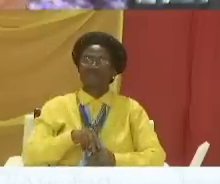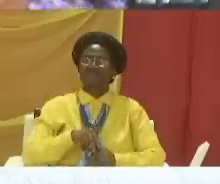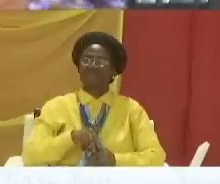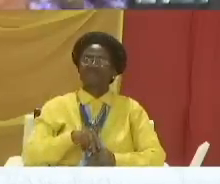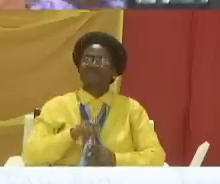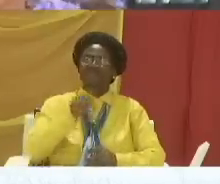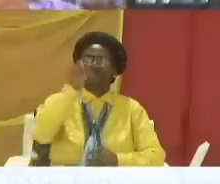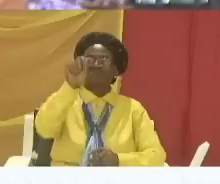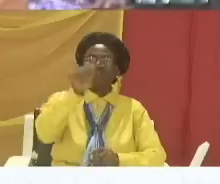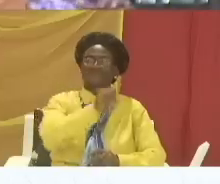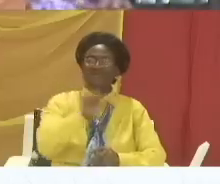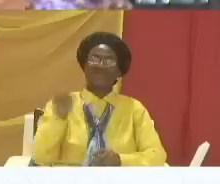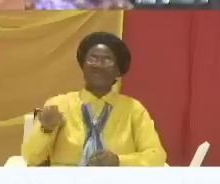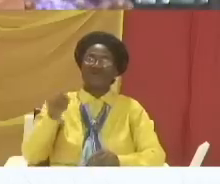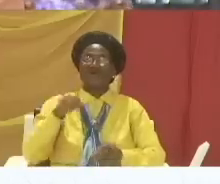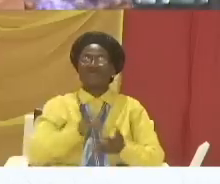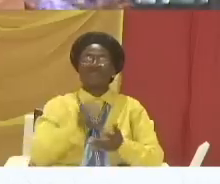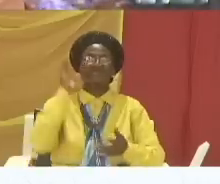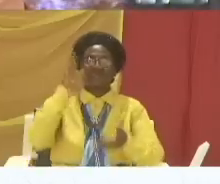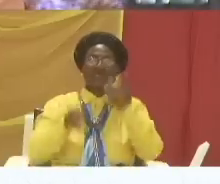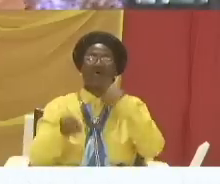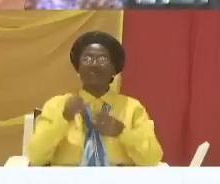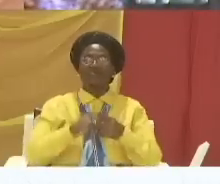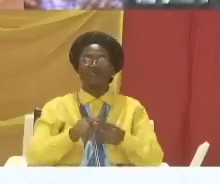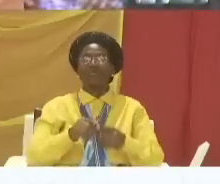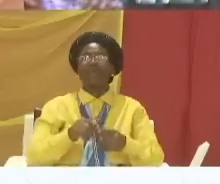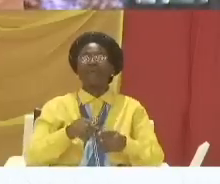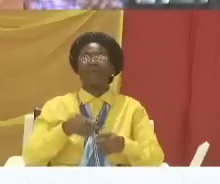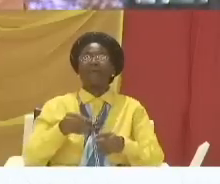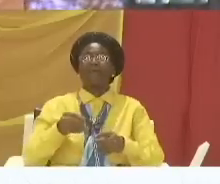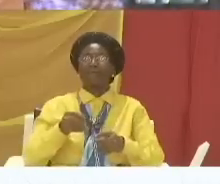Wherefore it shall come to pass, if ye hearken to these